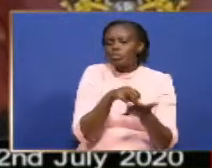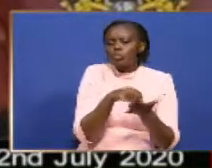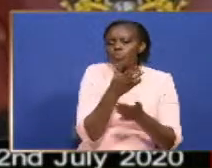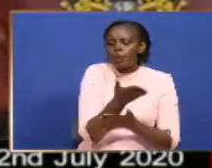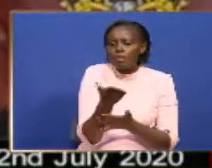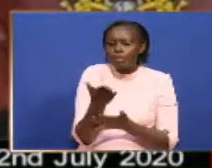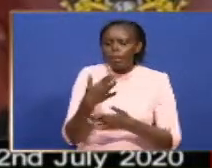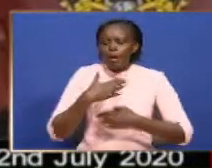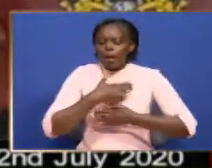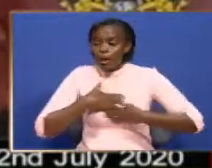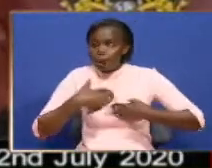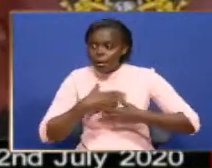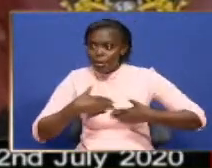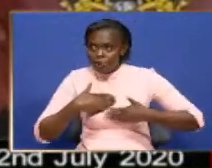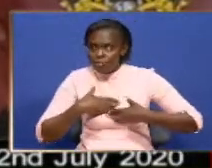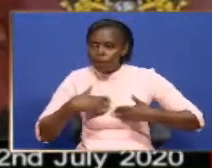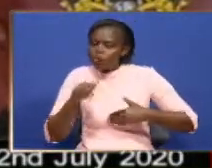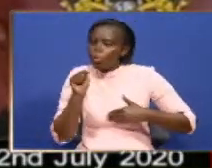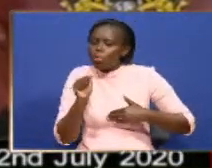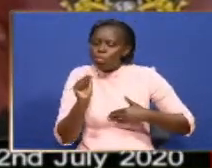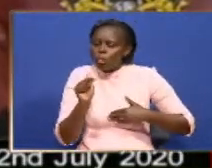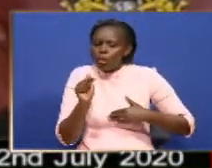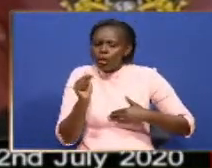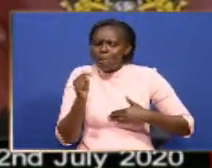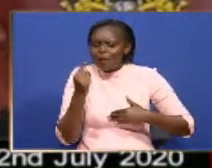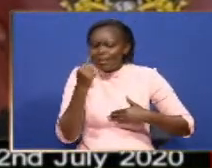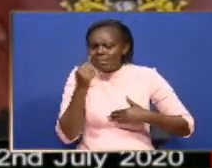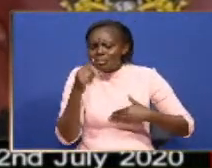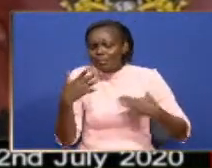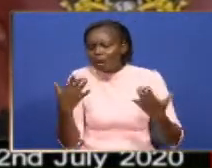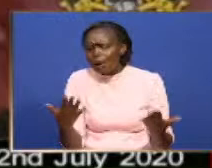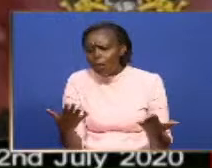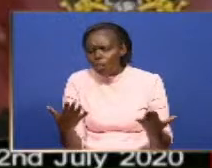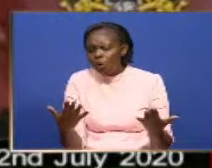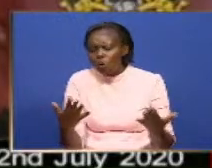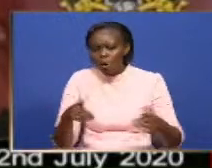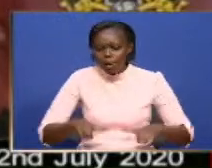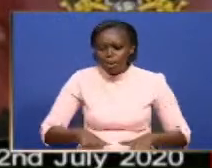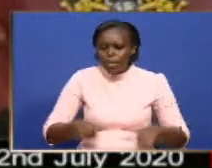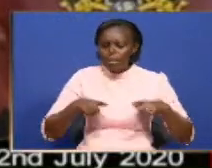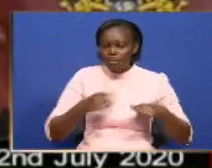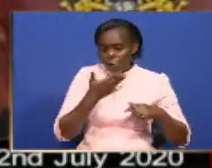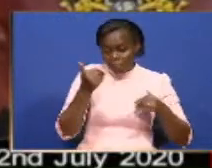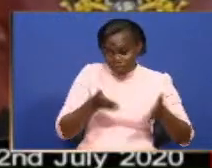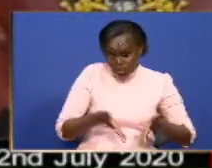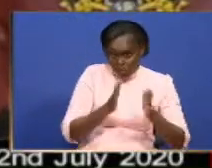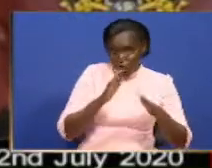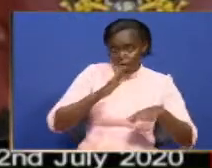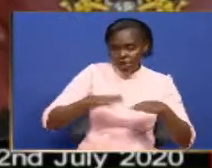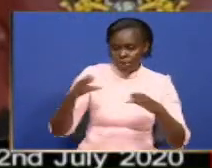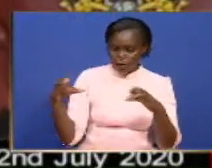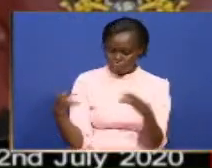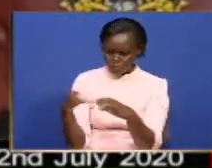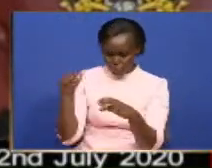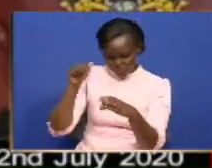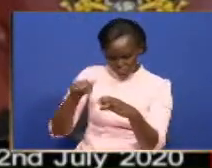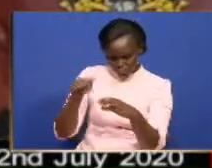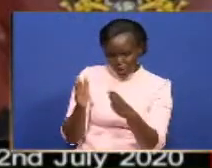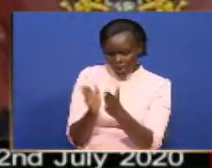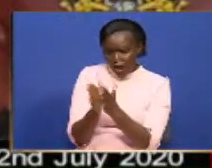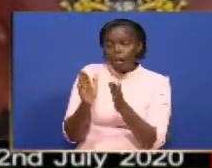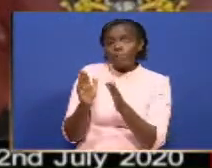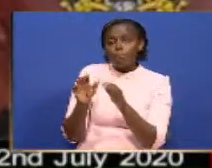the refugees have been perceived or seen to be living in a better way than the communities, and